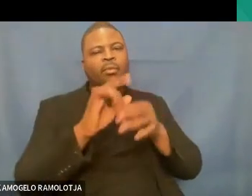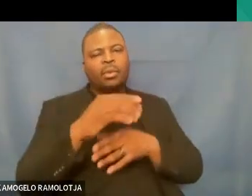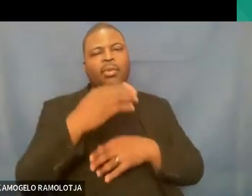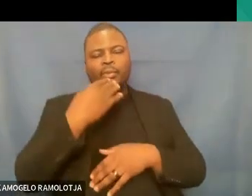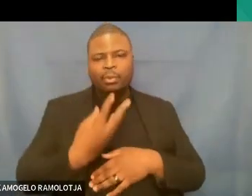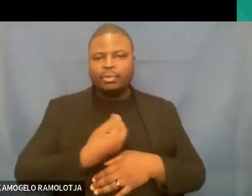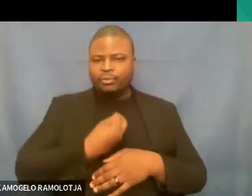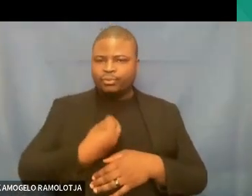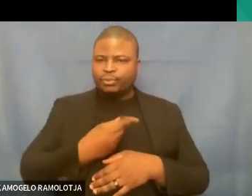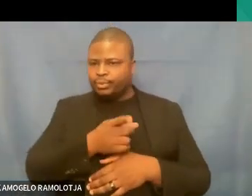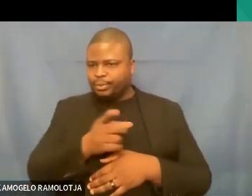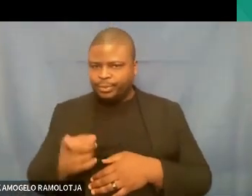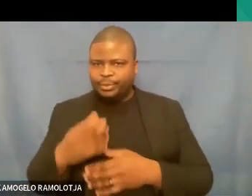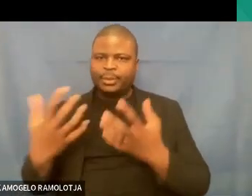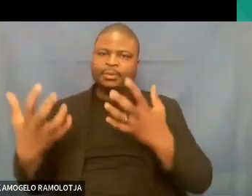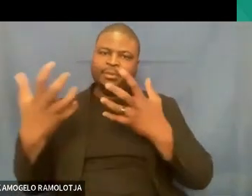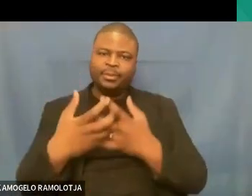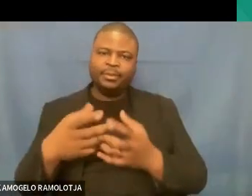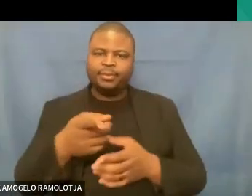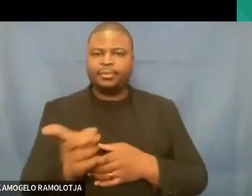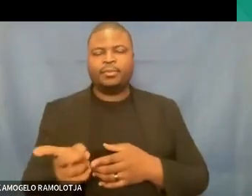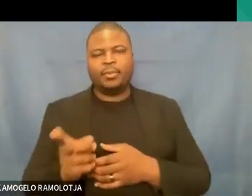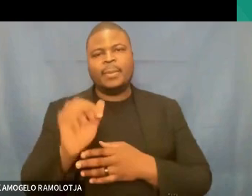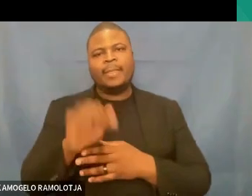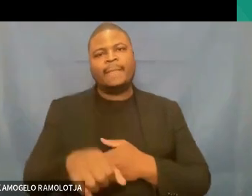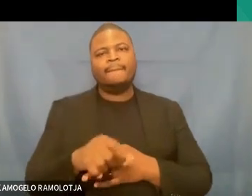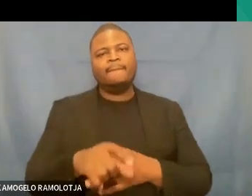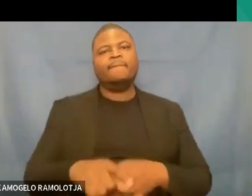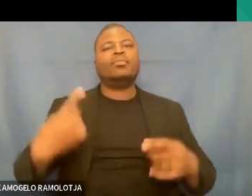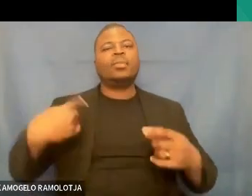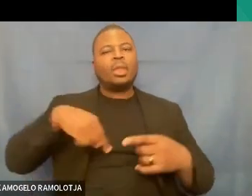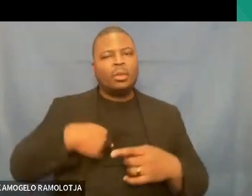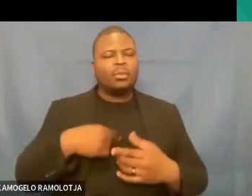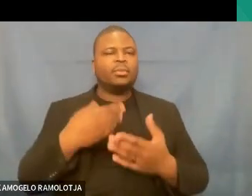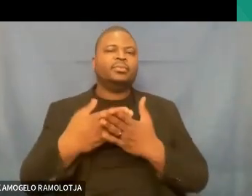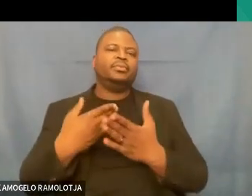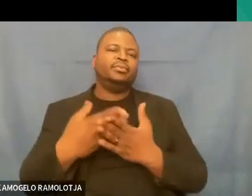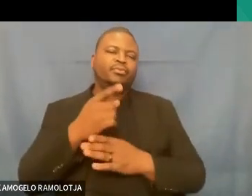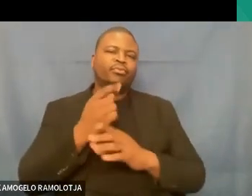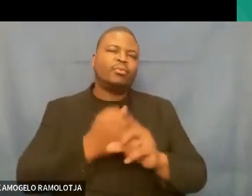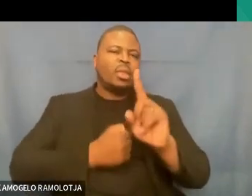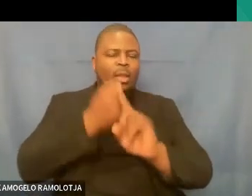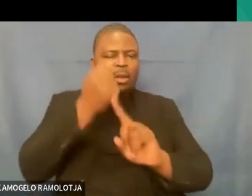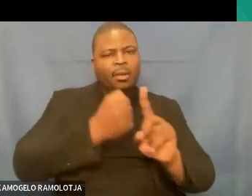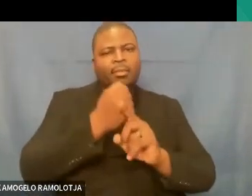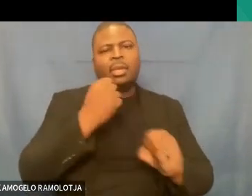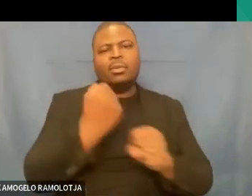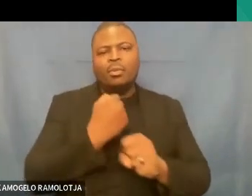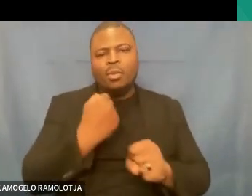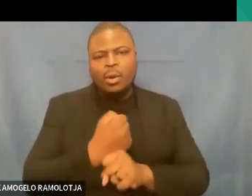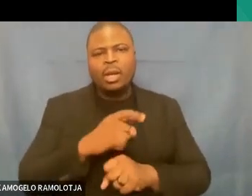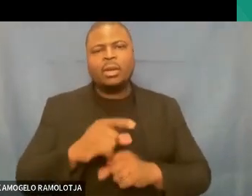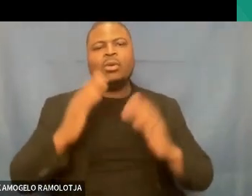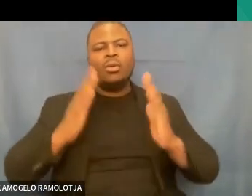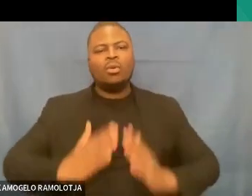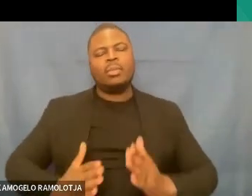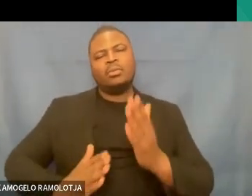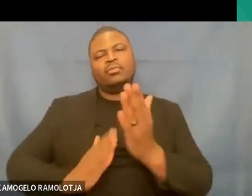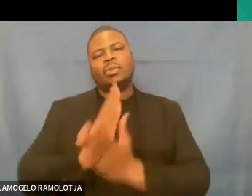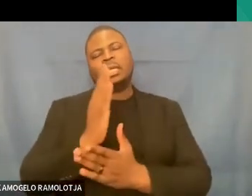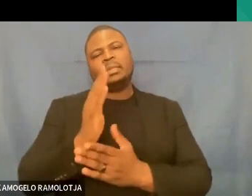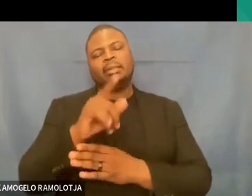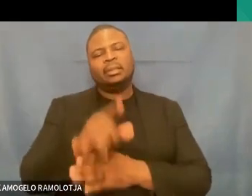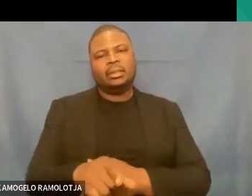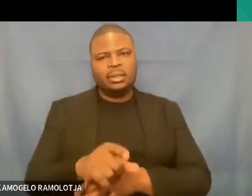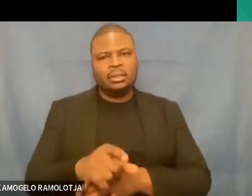on the ground. We need to ensure that we ground our work in equity, human rights, and intersectionality.